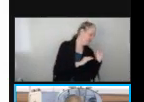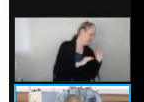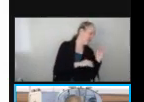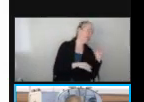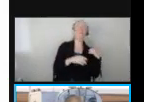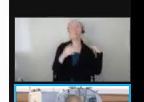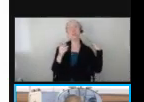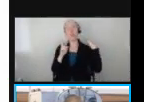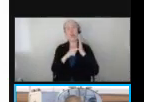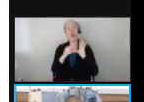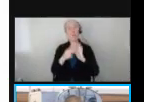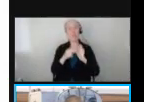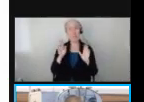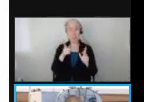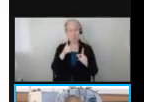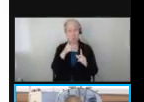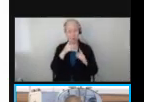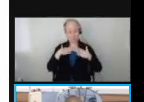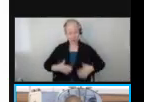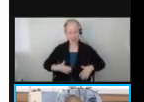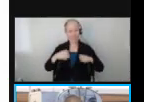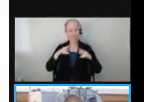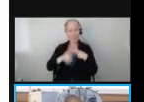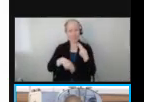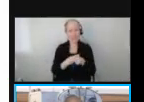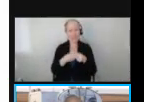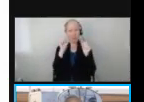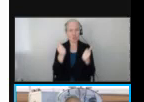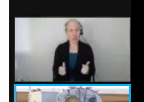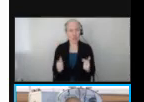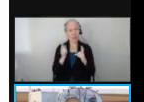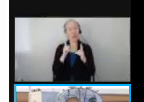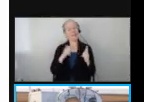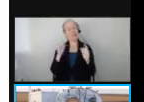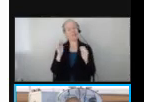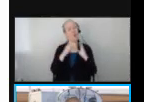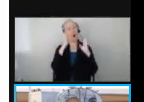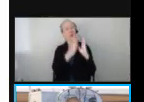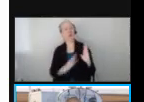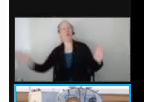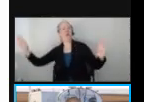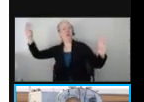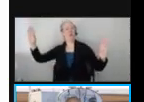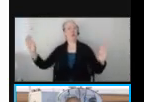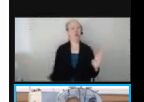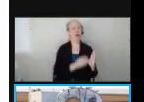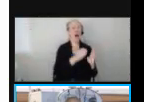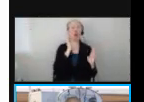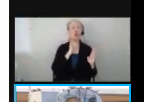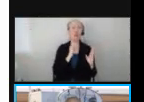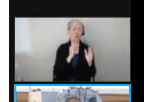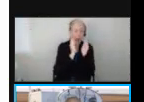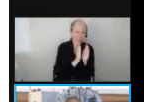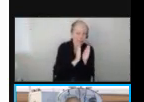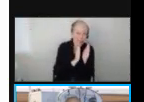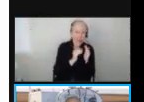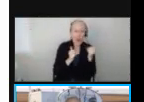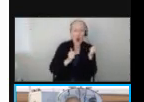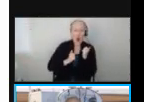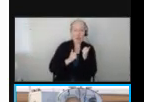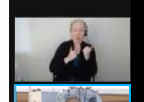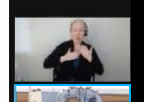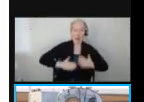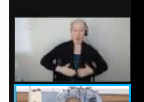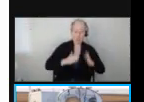need to expand beyond the Army database and include the global population. So of course, you know that the